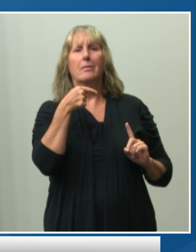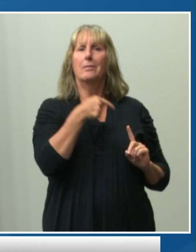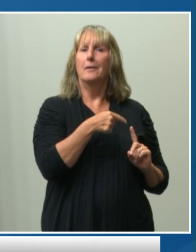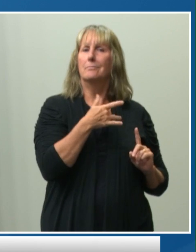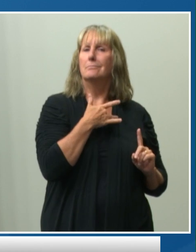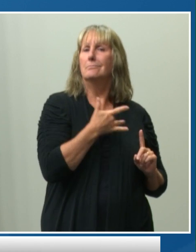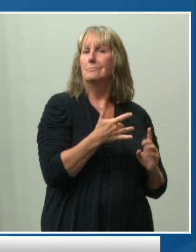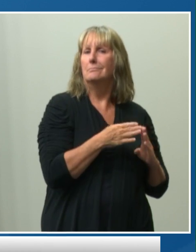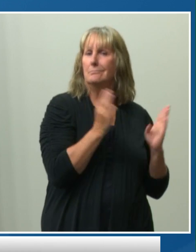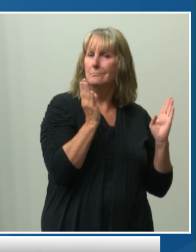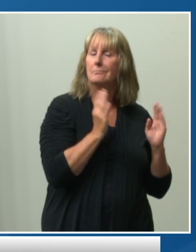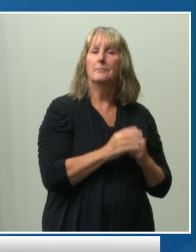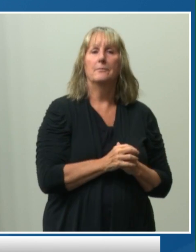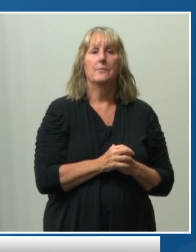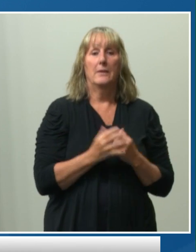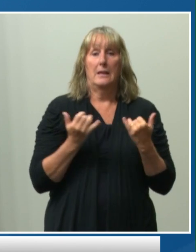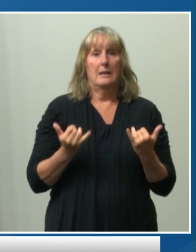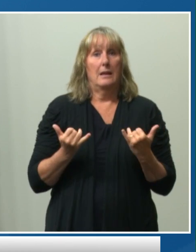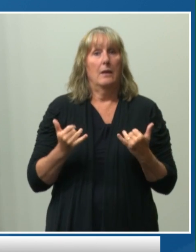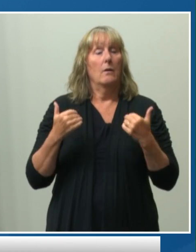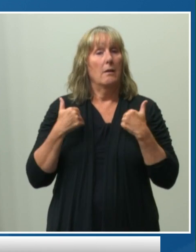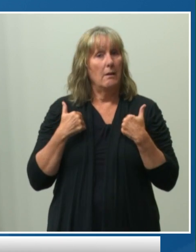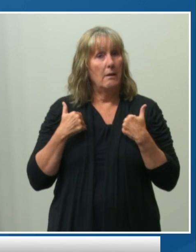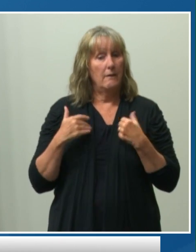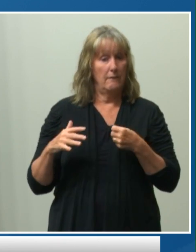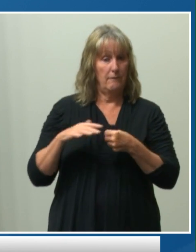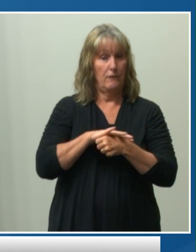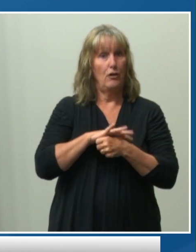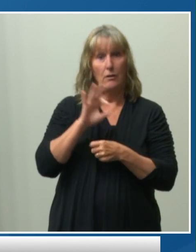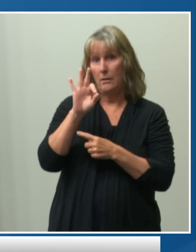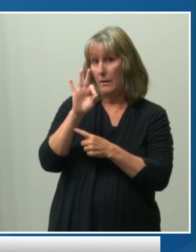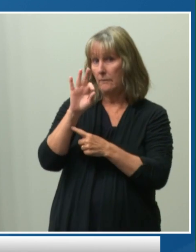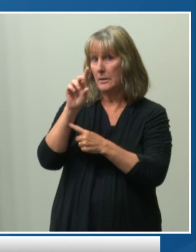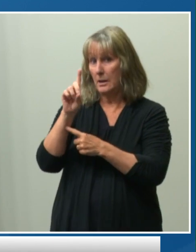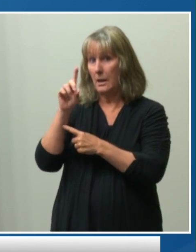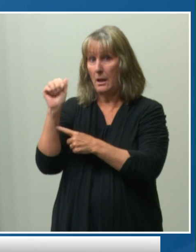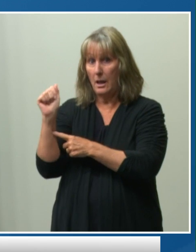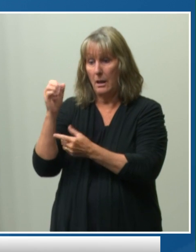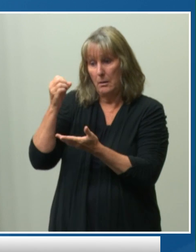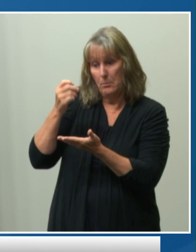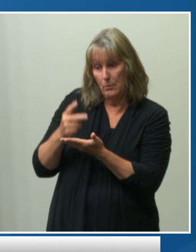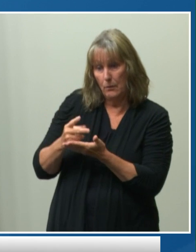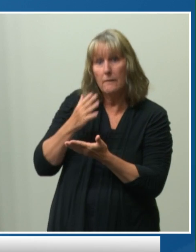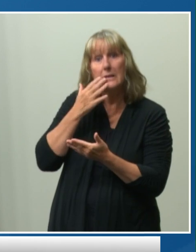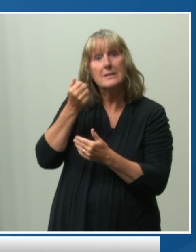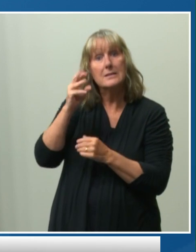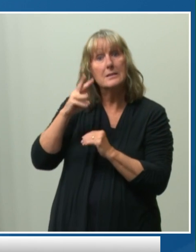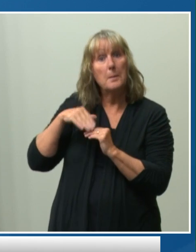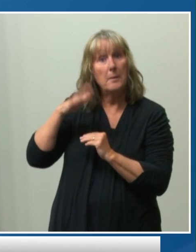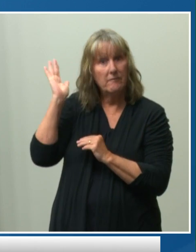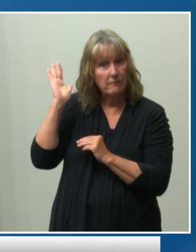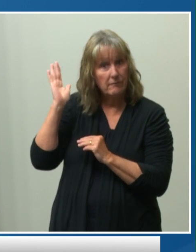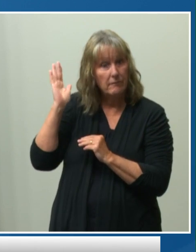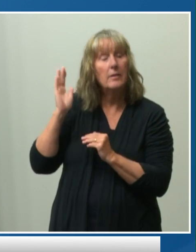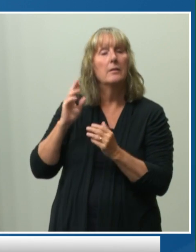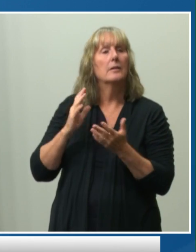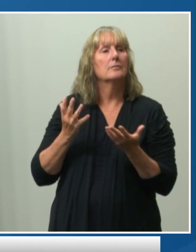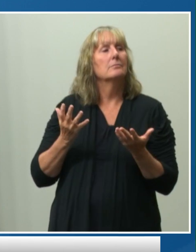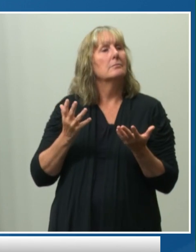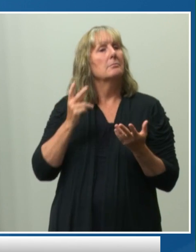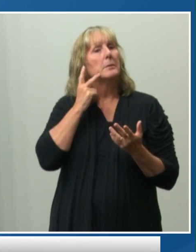general. And I think now that we have that full FDA approval for 16 years and older, I think that